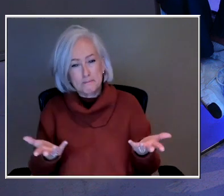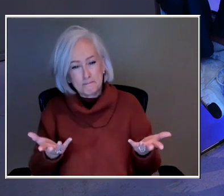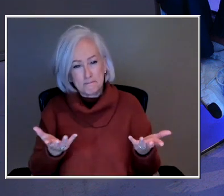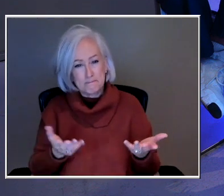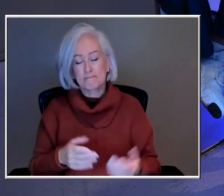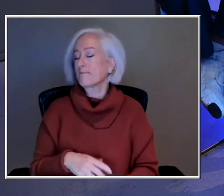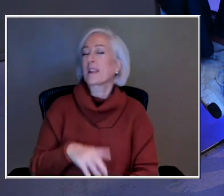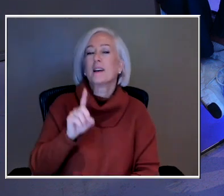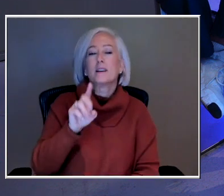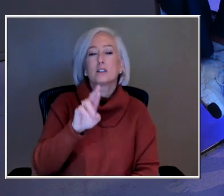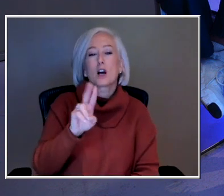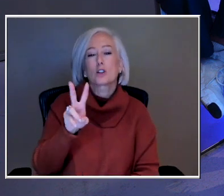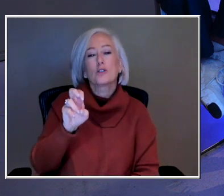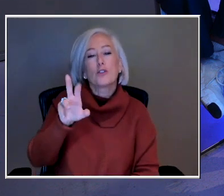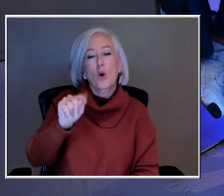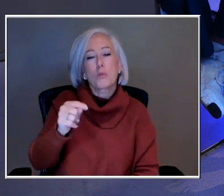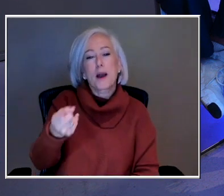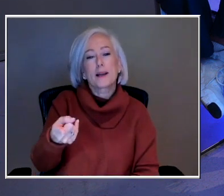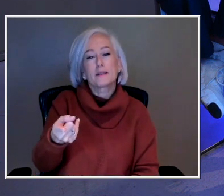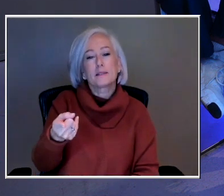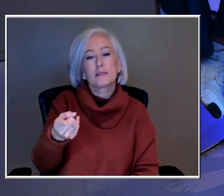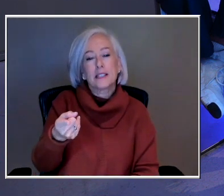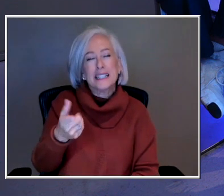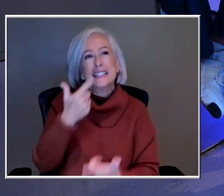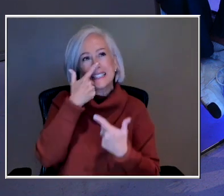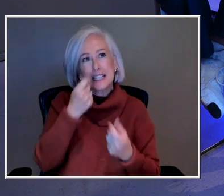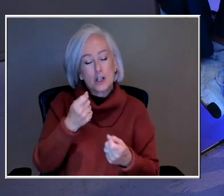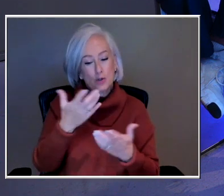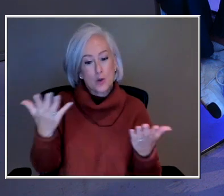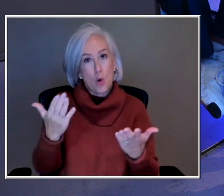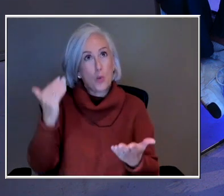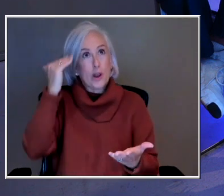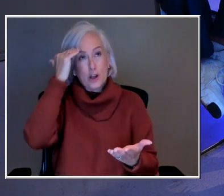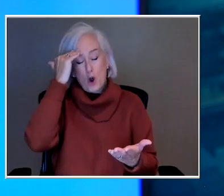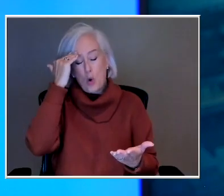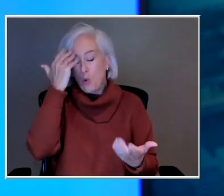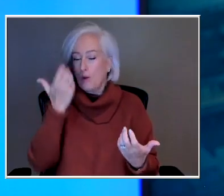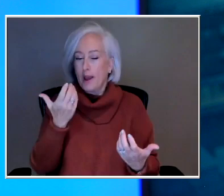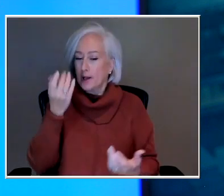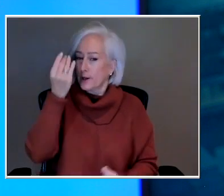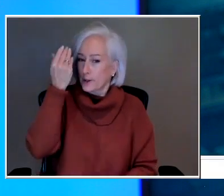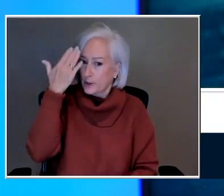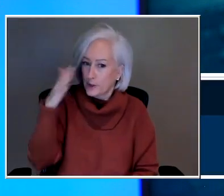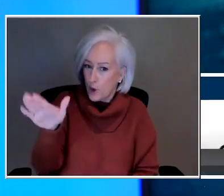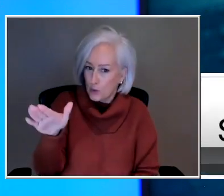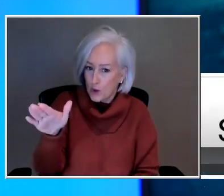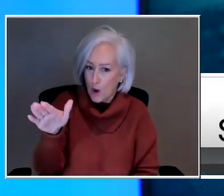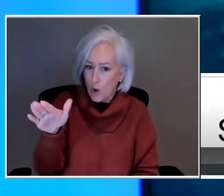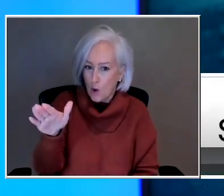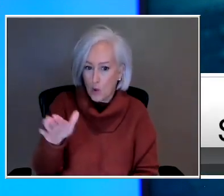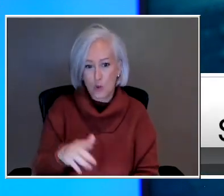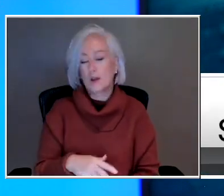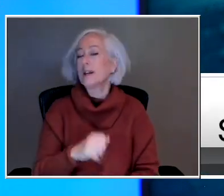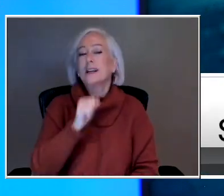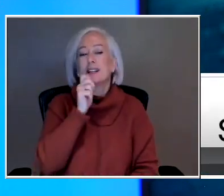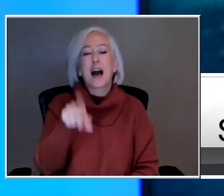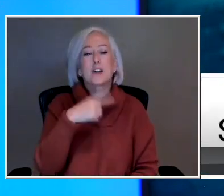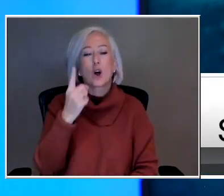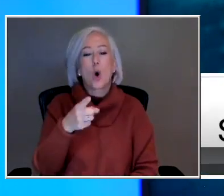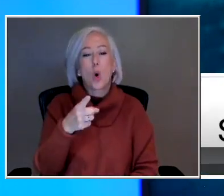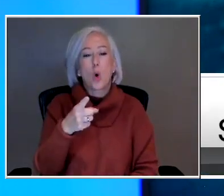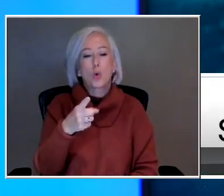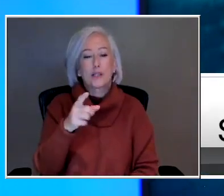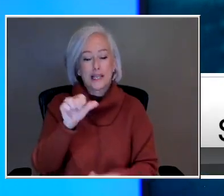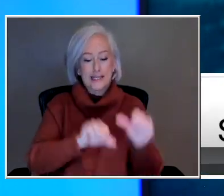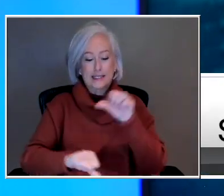really recognizing what we know and what we don't know. When it comes to not just the science behind our nutrition recommendations, but the science behind